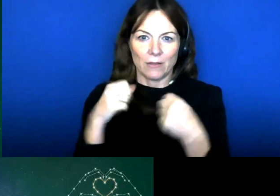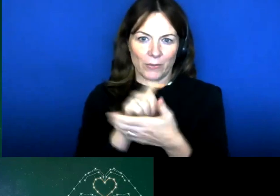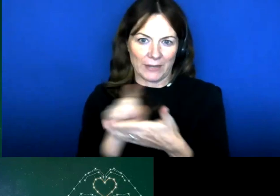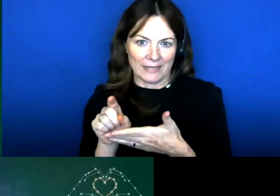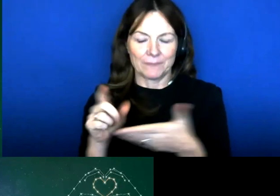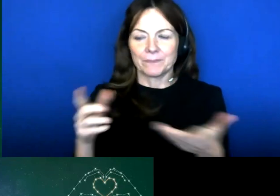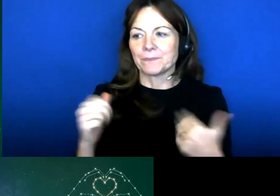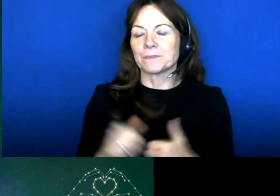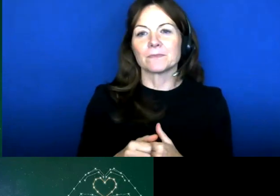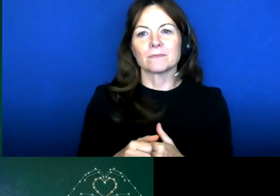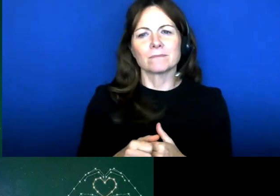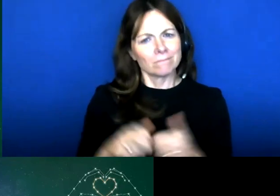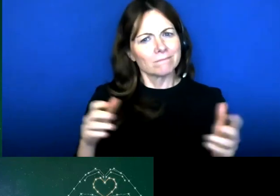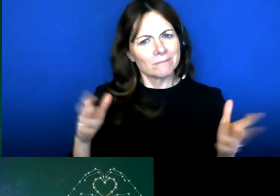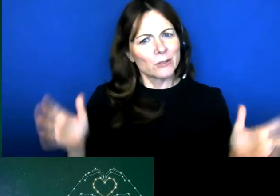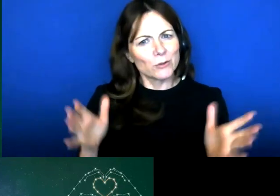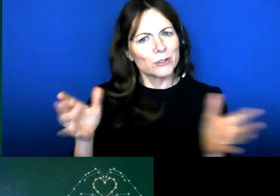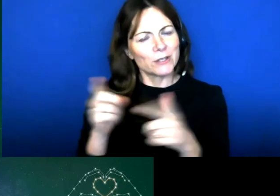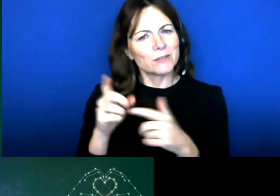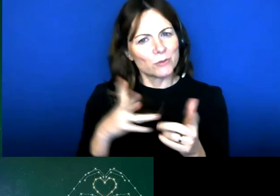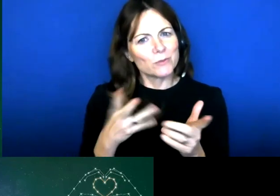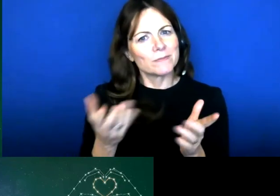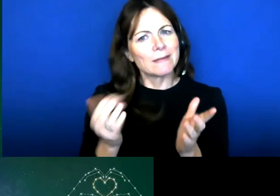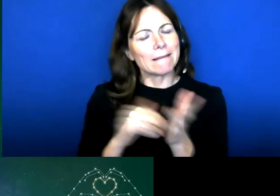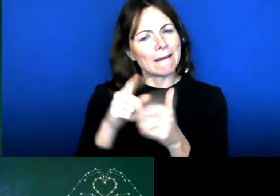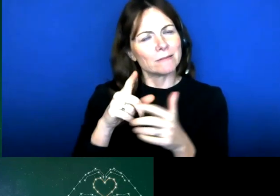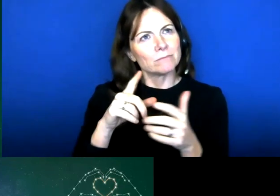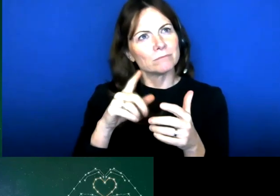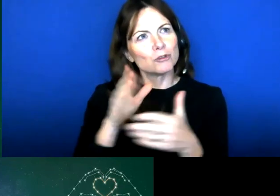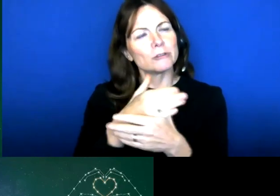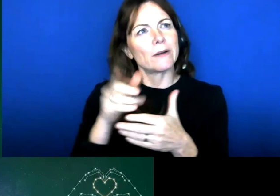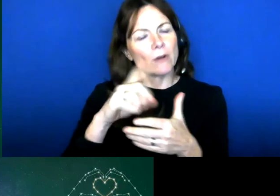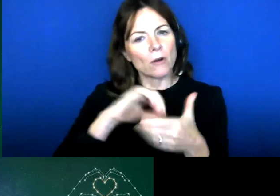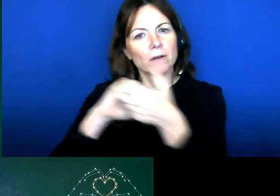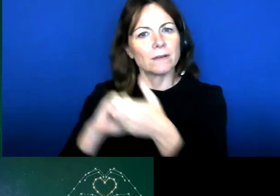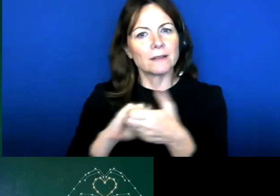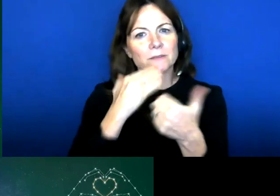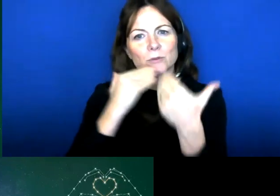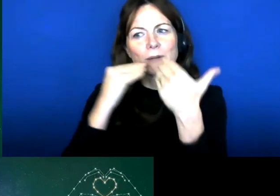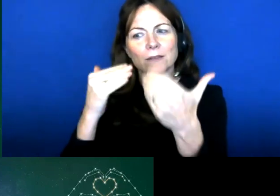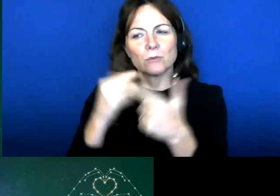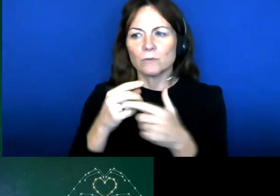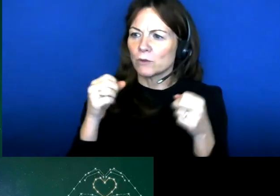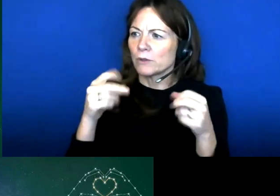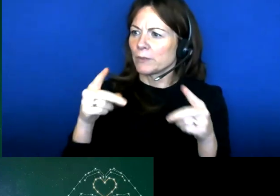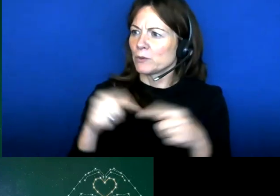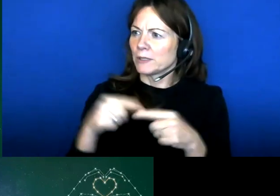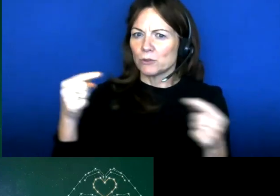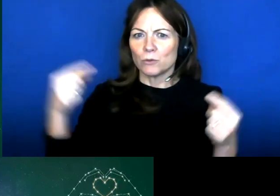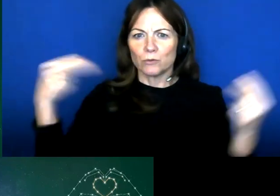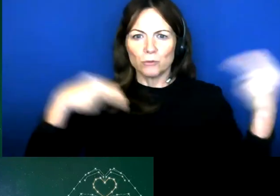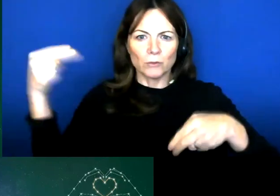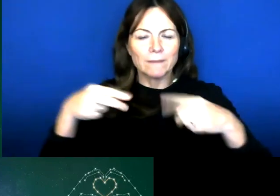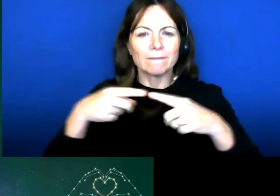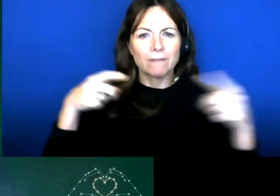encourage us all to take a moment in our day and share in our collective gratitude for the opportunity to come together from many traditional